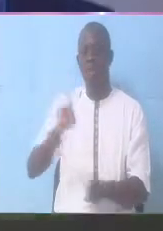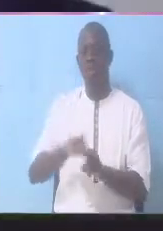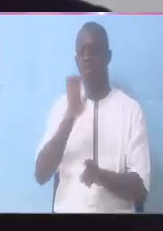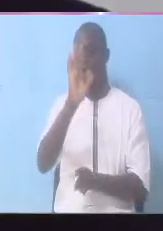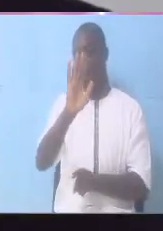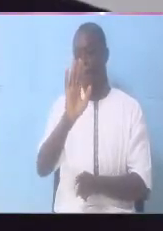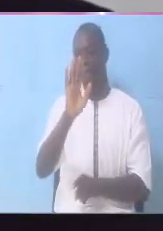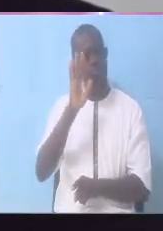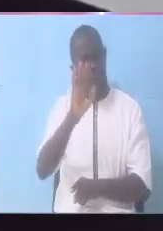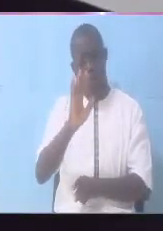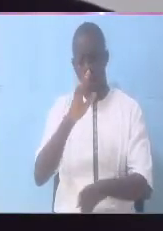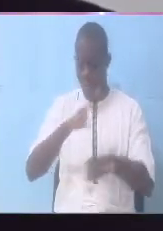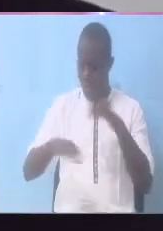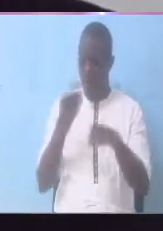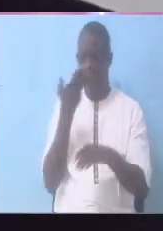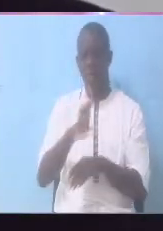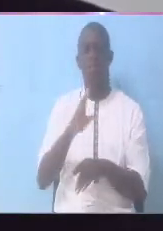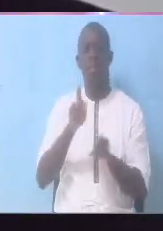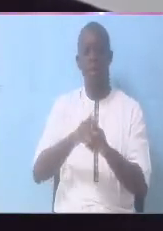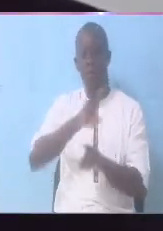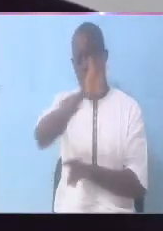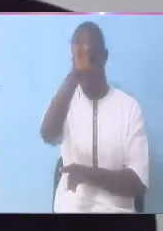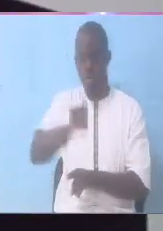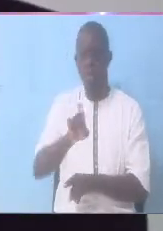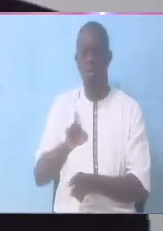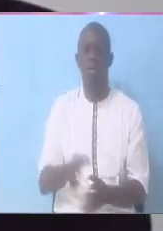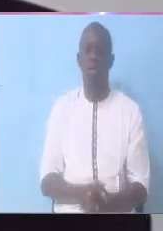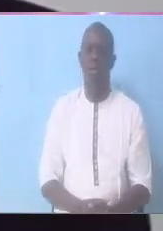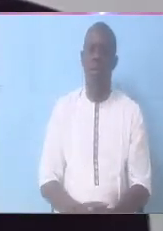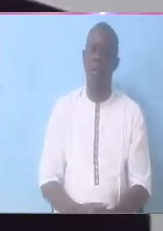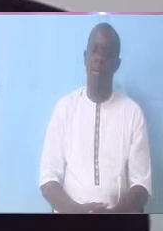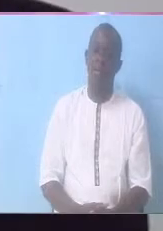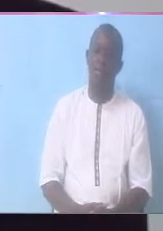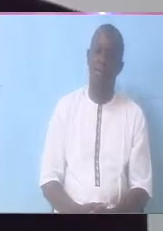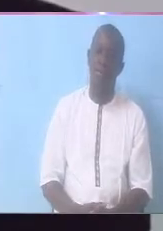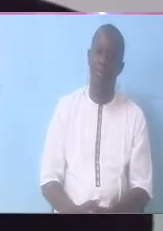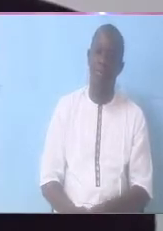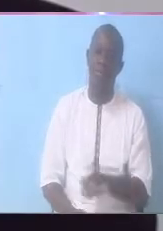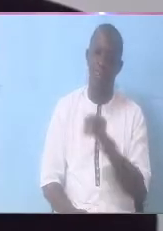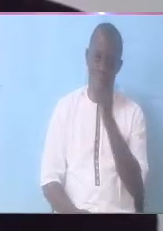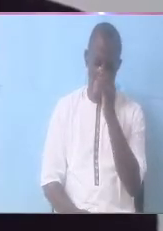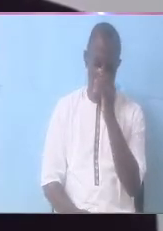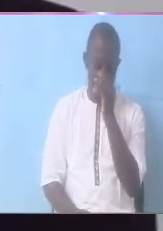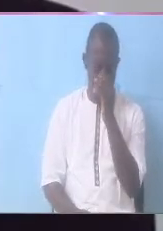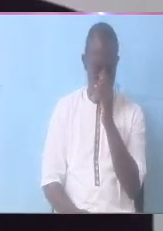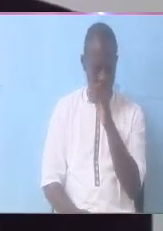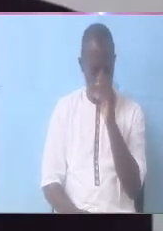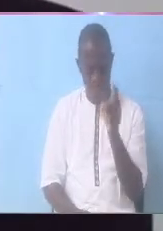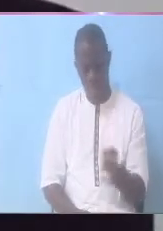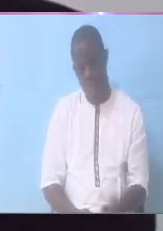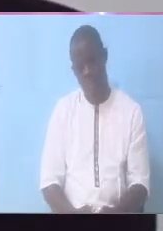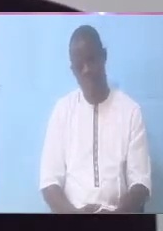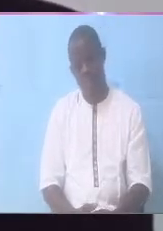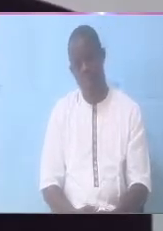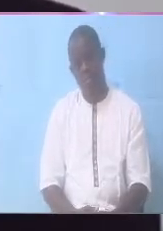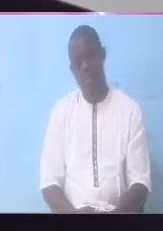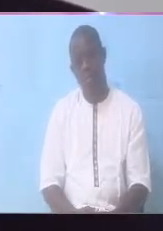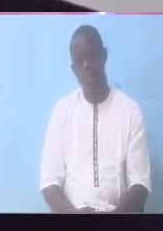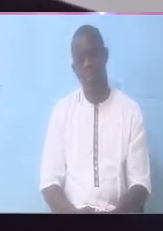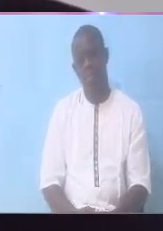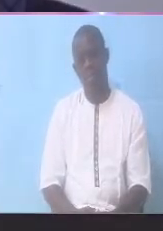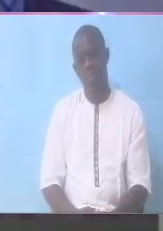I swear on the Holy Quran, I gave you the opportunity for you and your people to come to that conclusion. That will not come out of my word, my